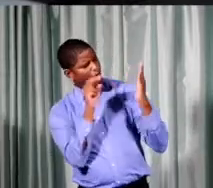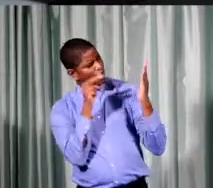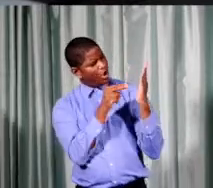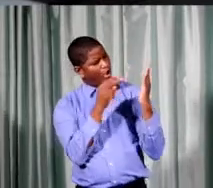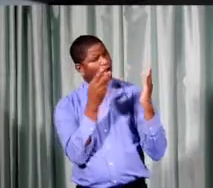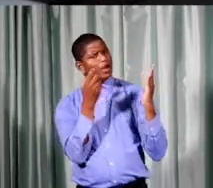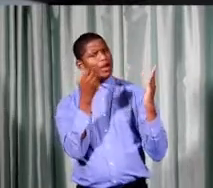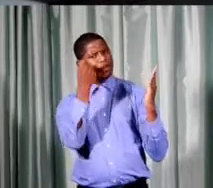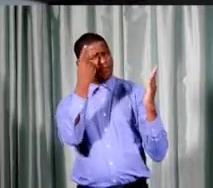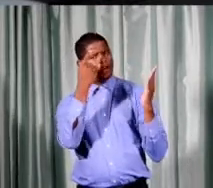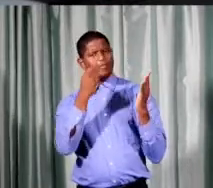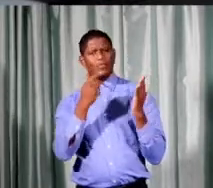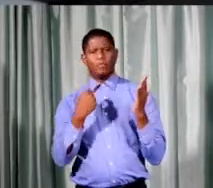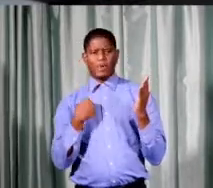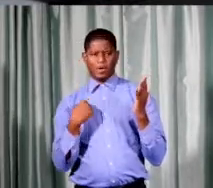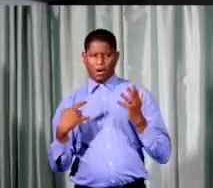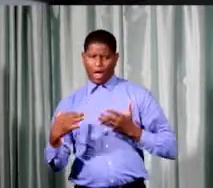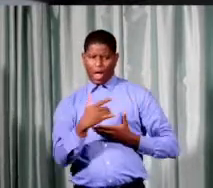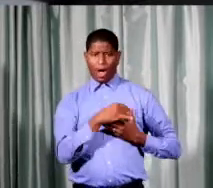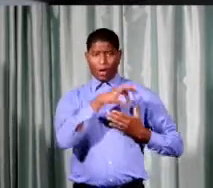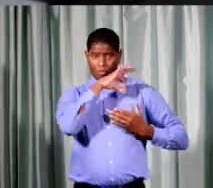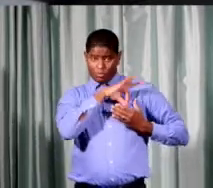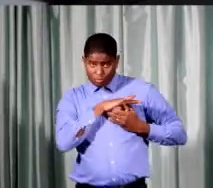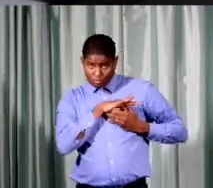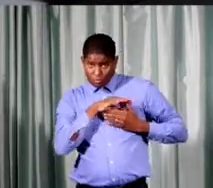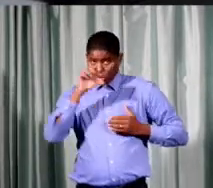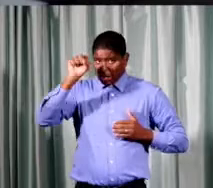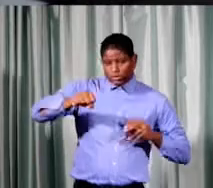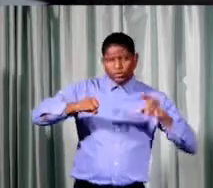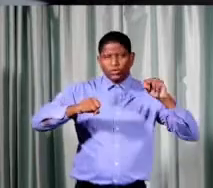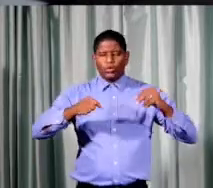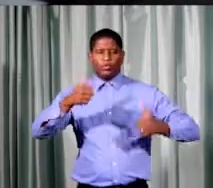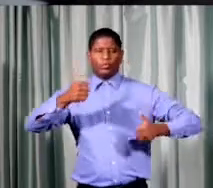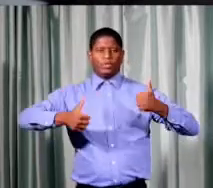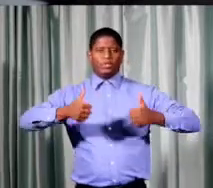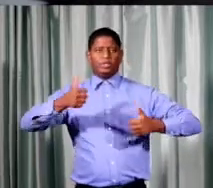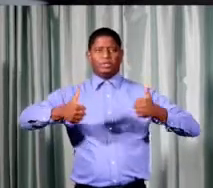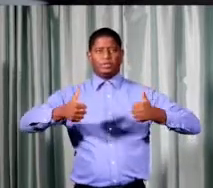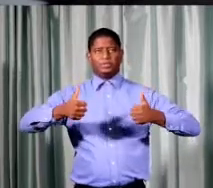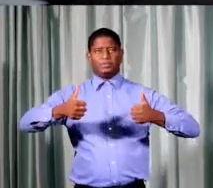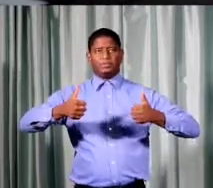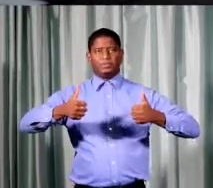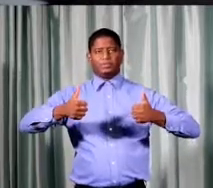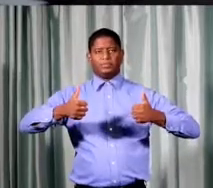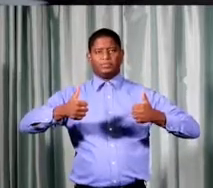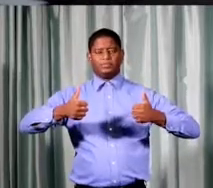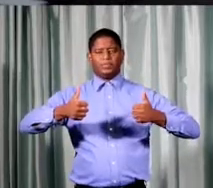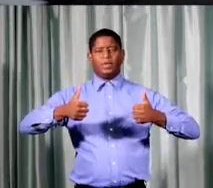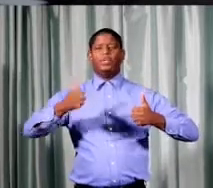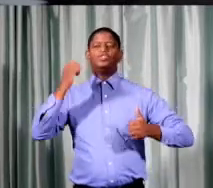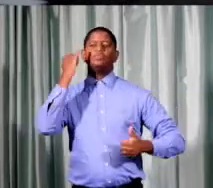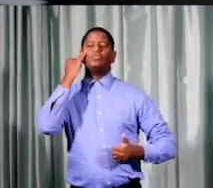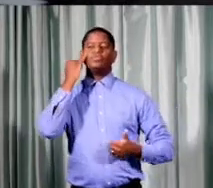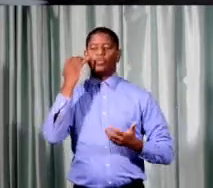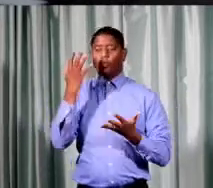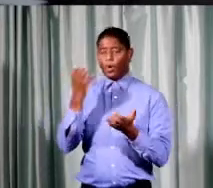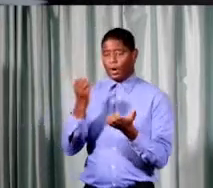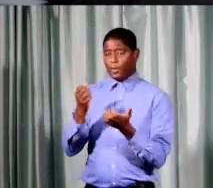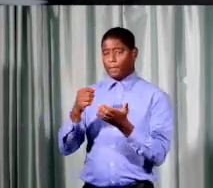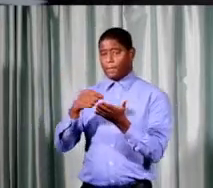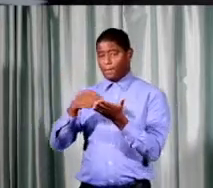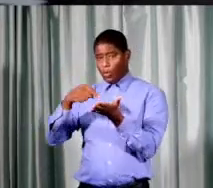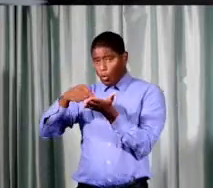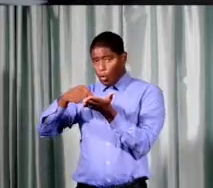bills, that is what you would know as the balance sheet, now called the statement